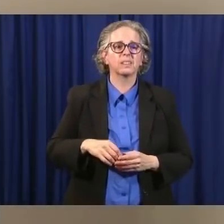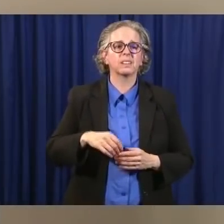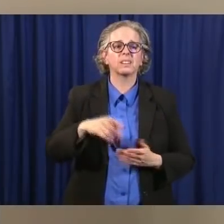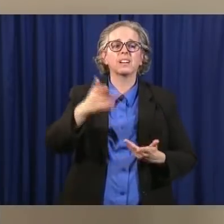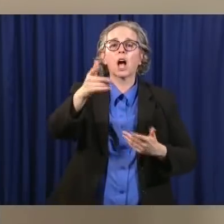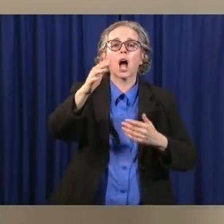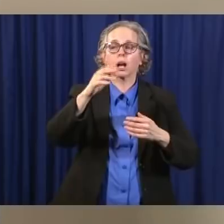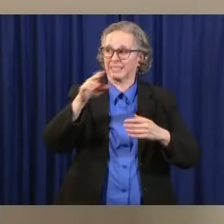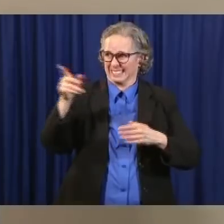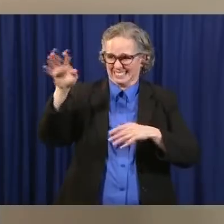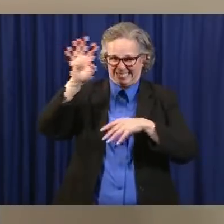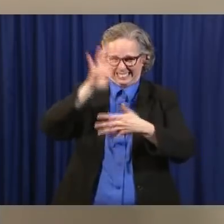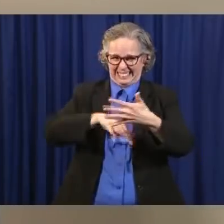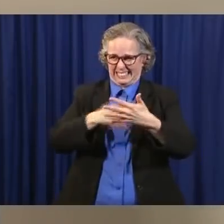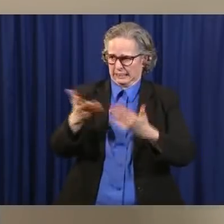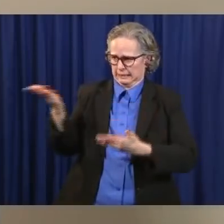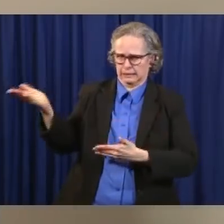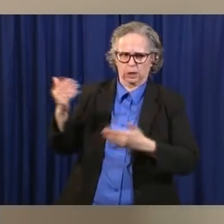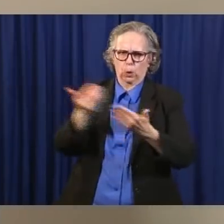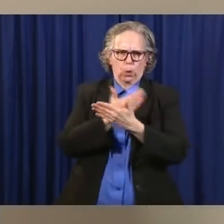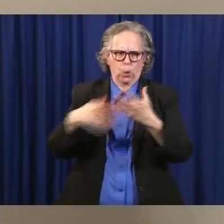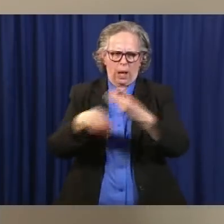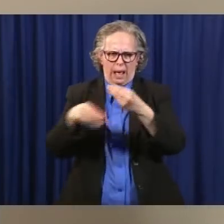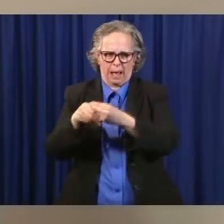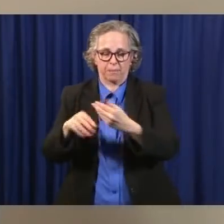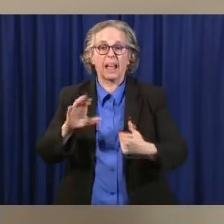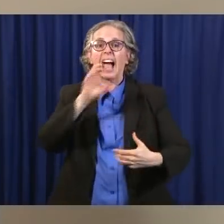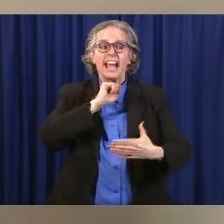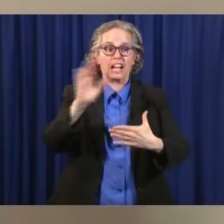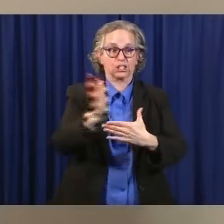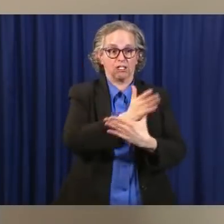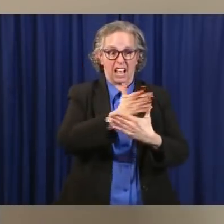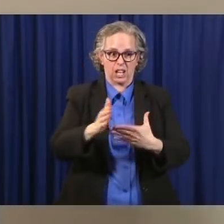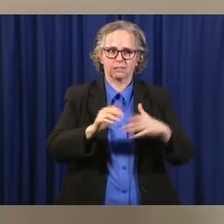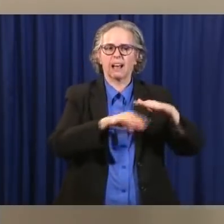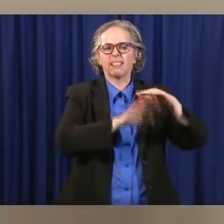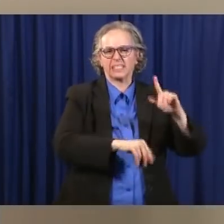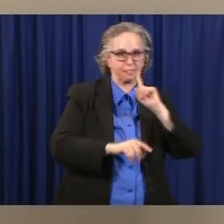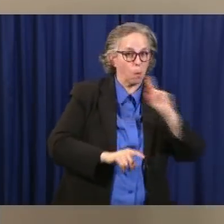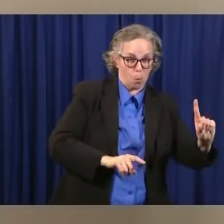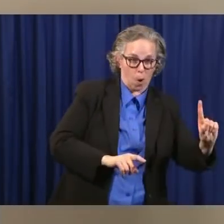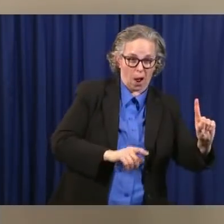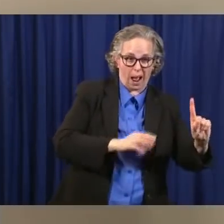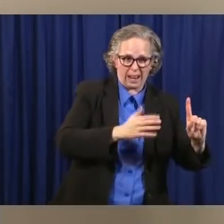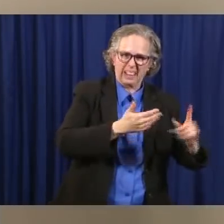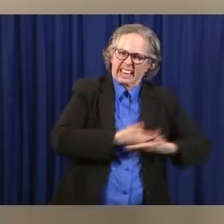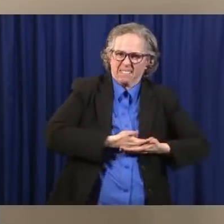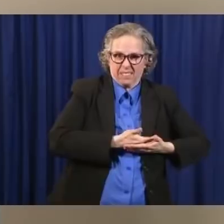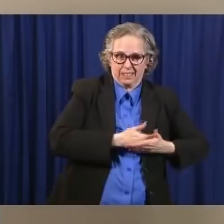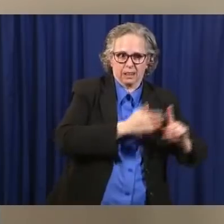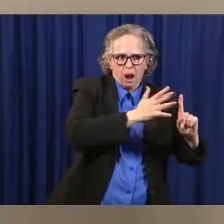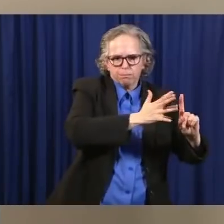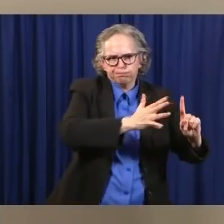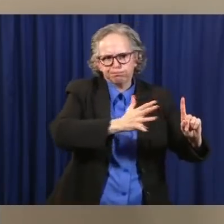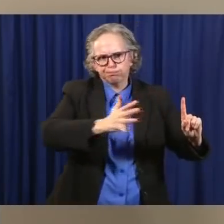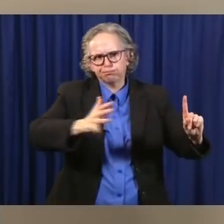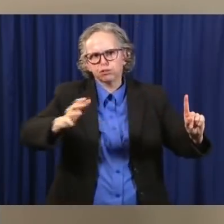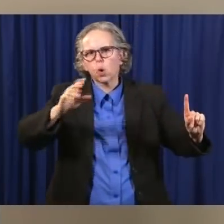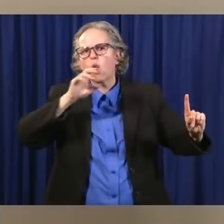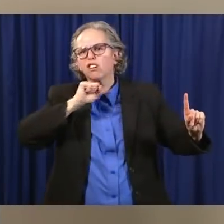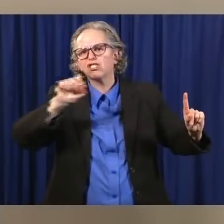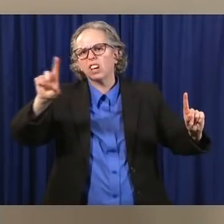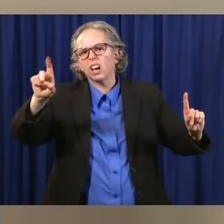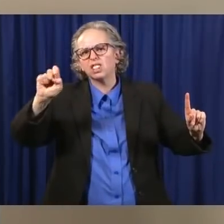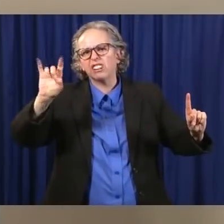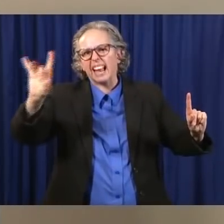Governor. We now have an age range of a case from less than 1, which is an infant, to 108 years of age that